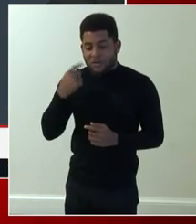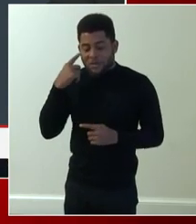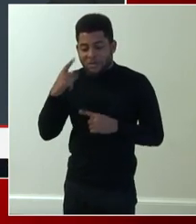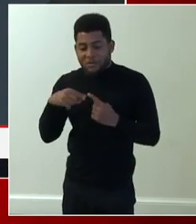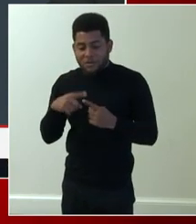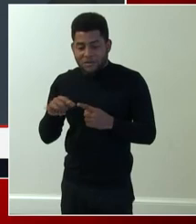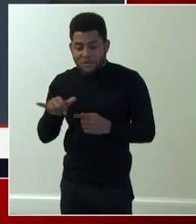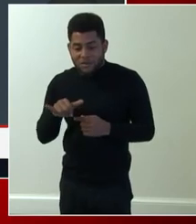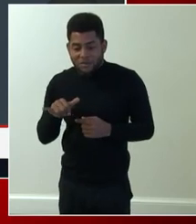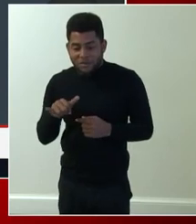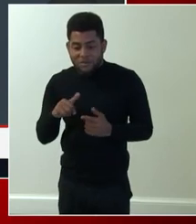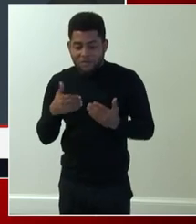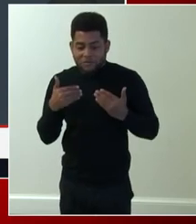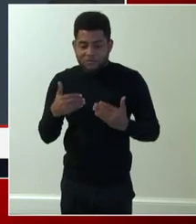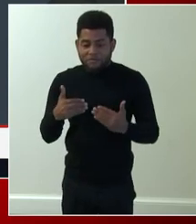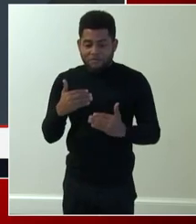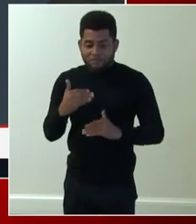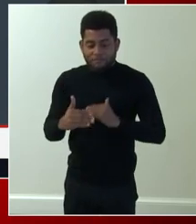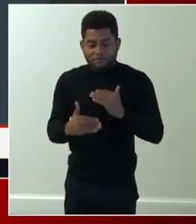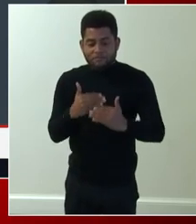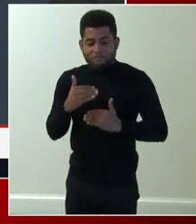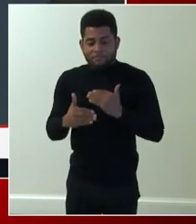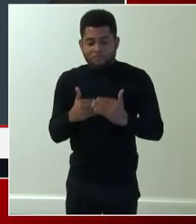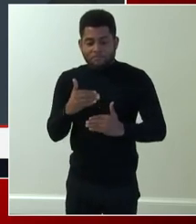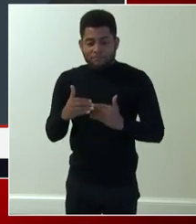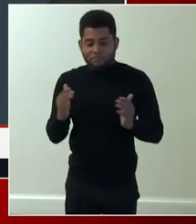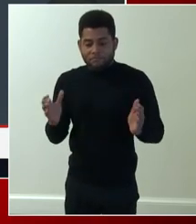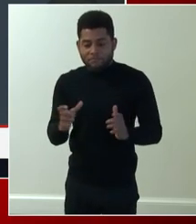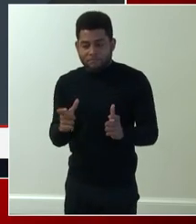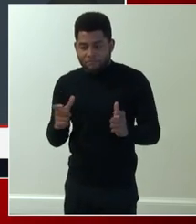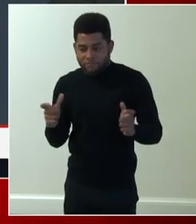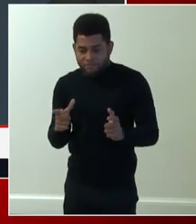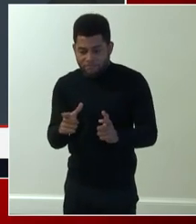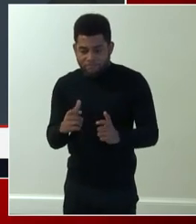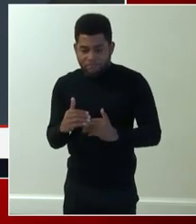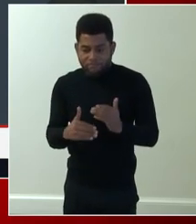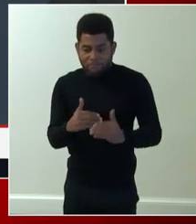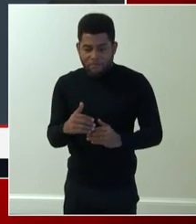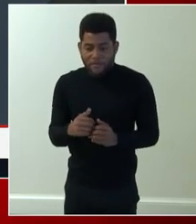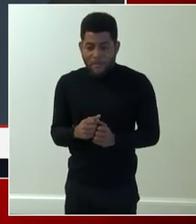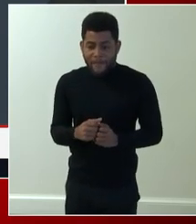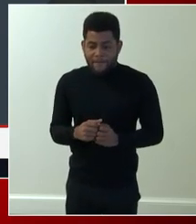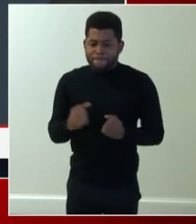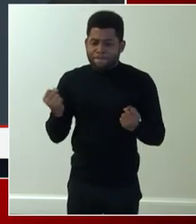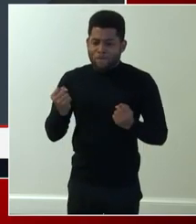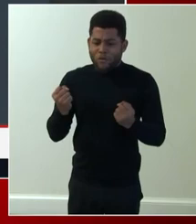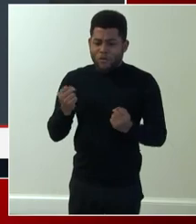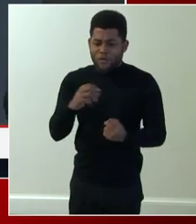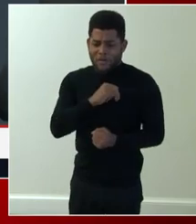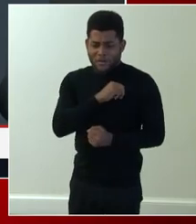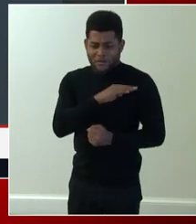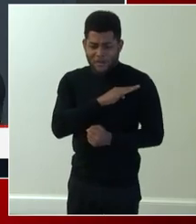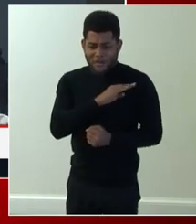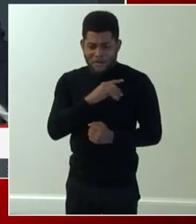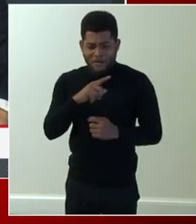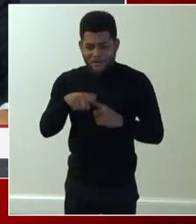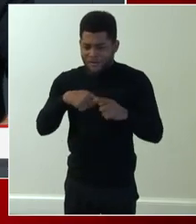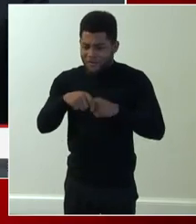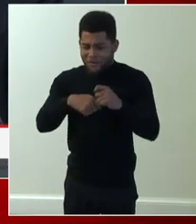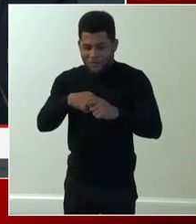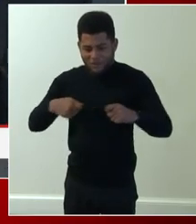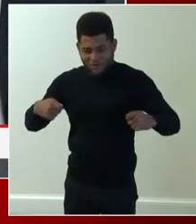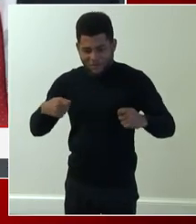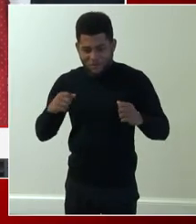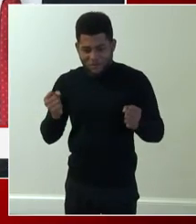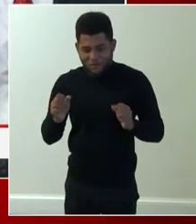step to step, getting smaller with each step. Thank you. Thank you, guys. Can I just add in closing, just